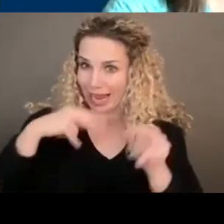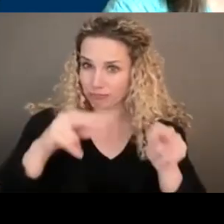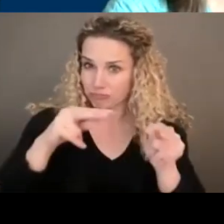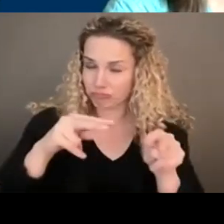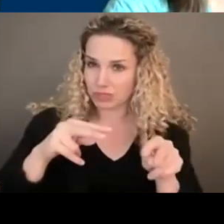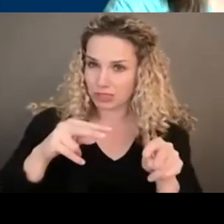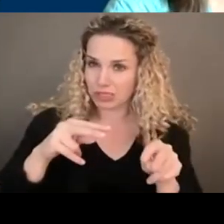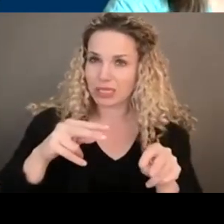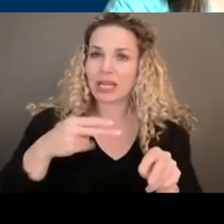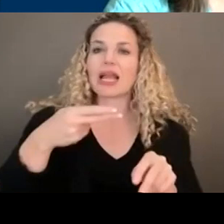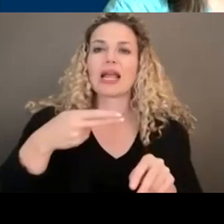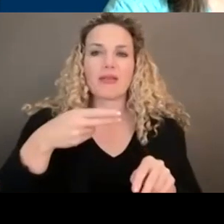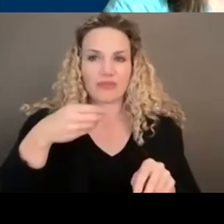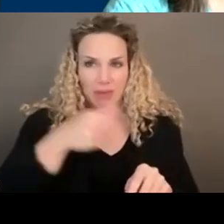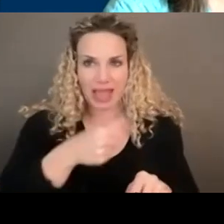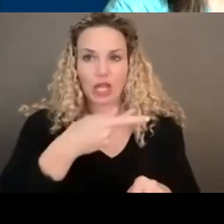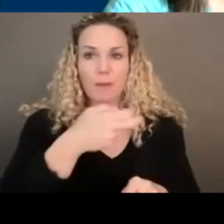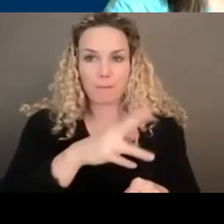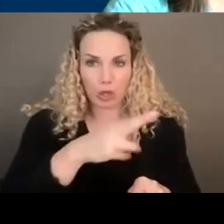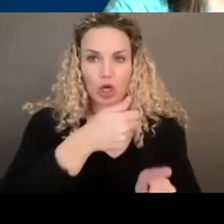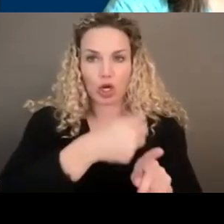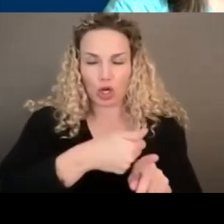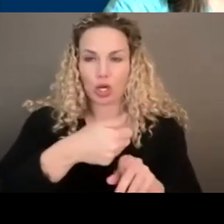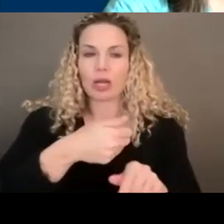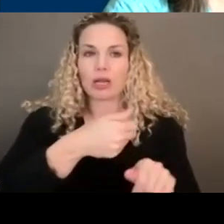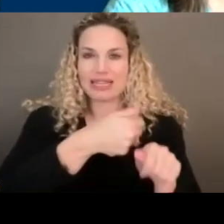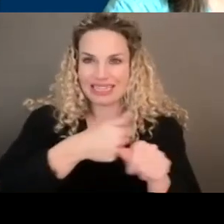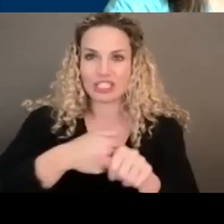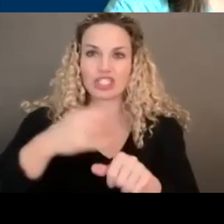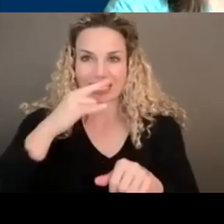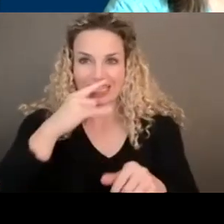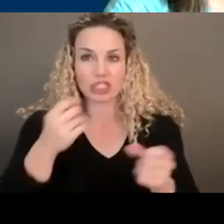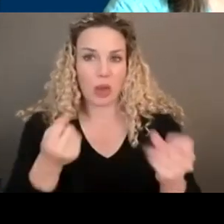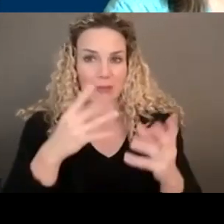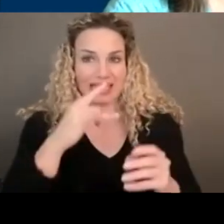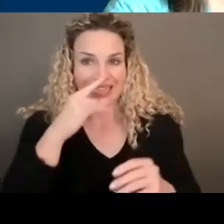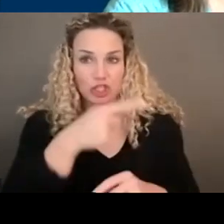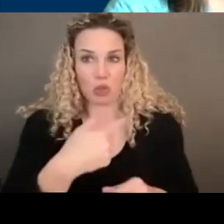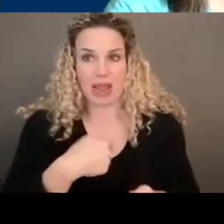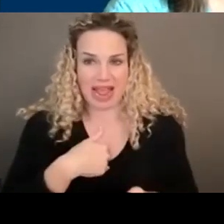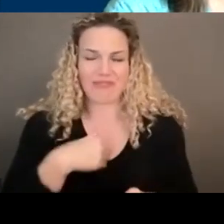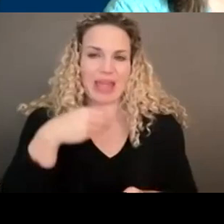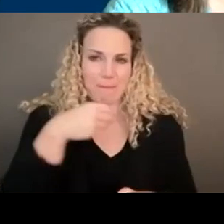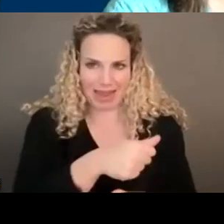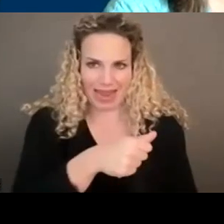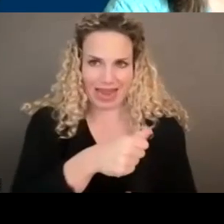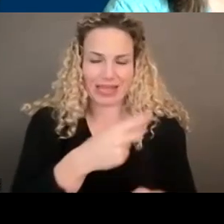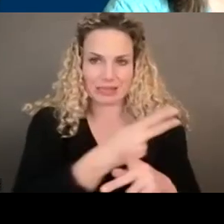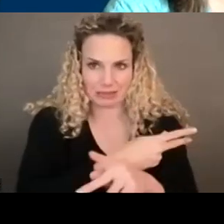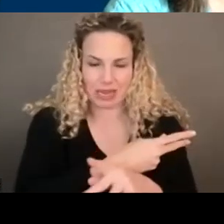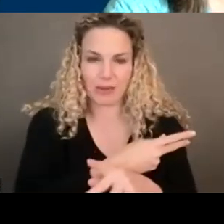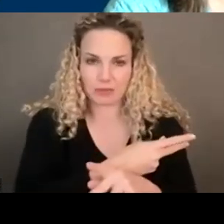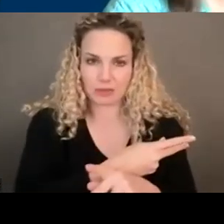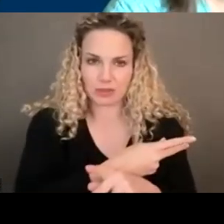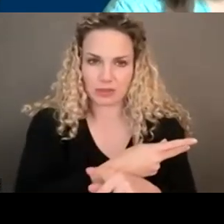It's a per child stipend, so it's by the number of kids. Oh, it's like with